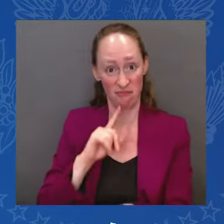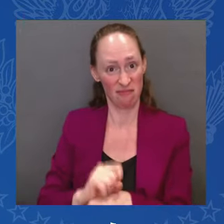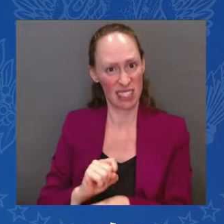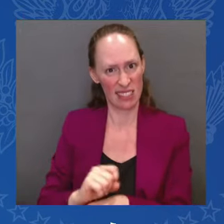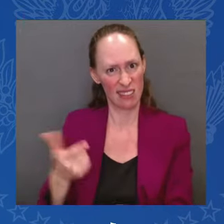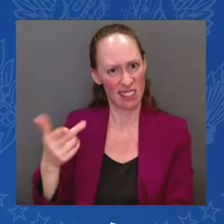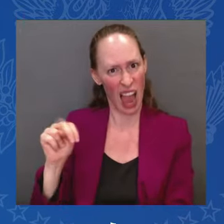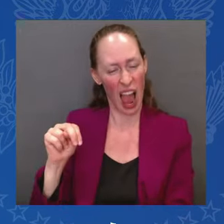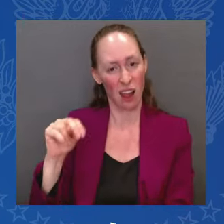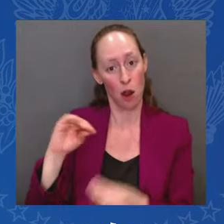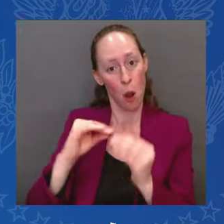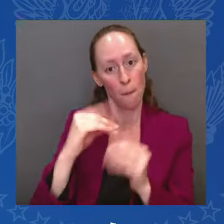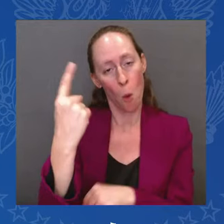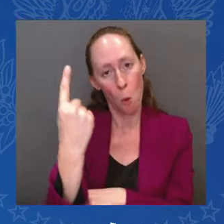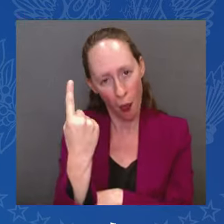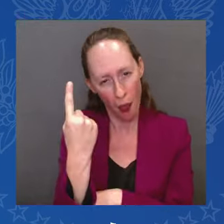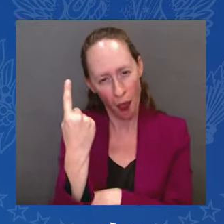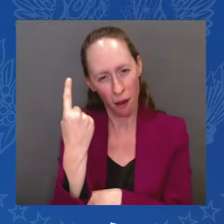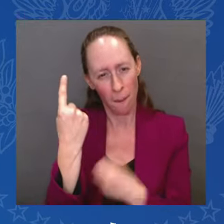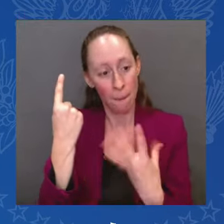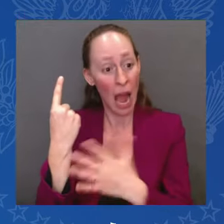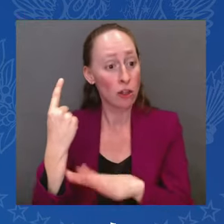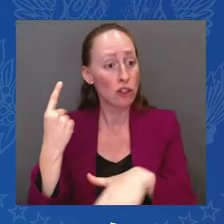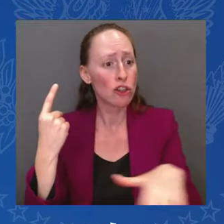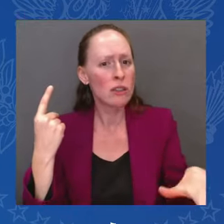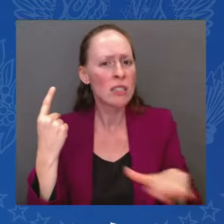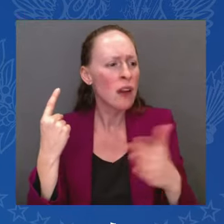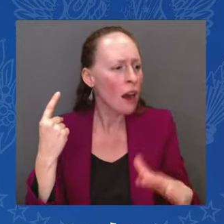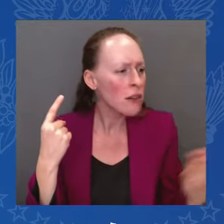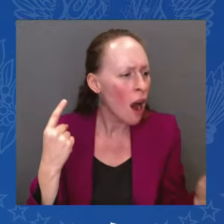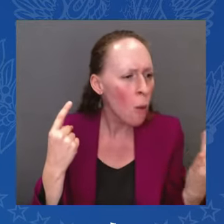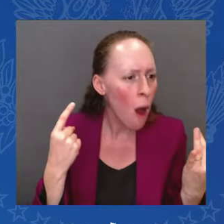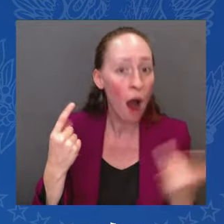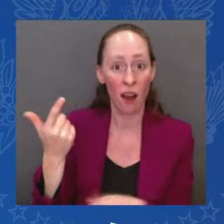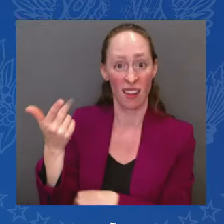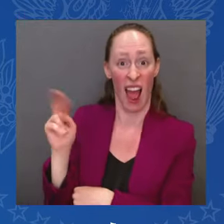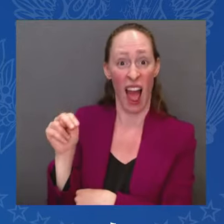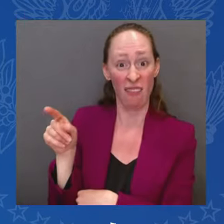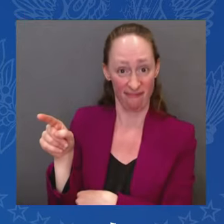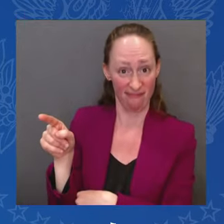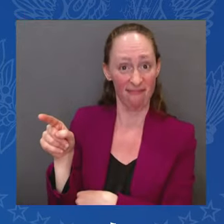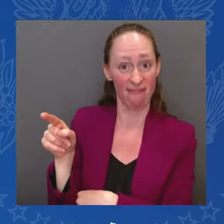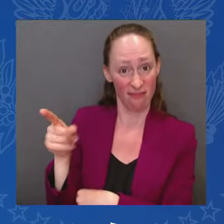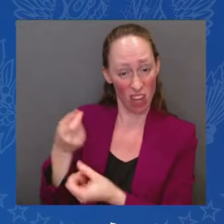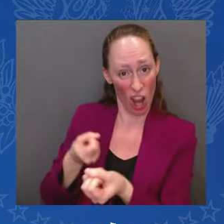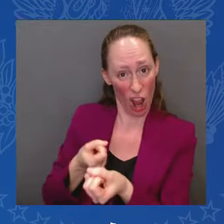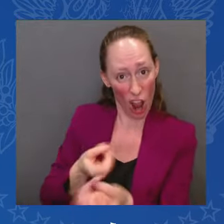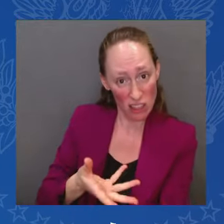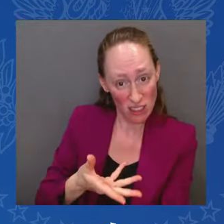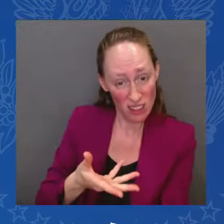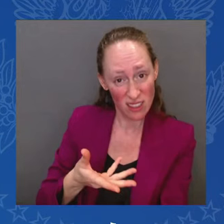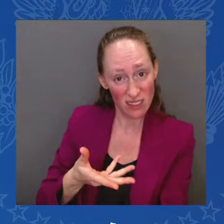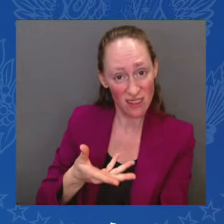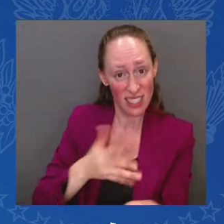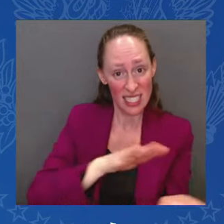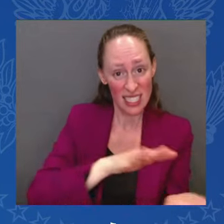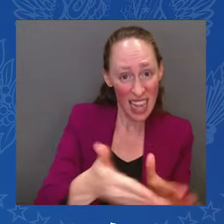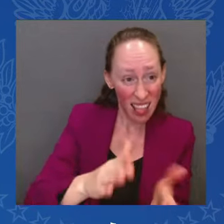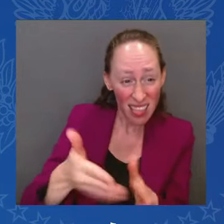killer of children in America. Guns are the number one killer of children in America, the United States of